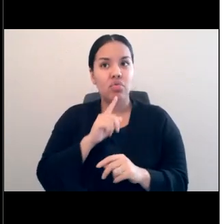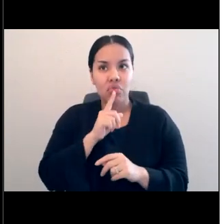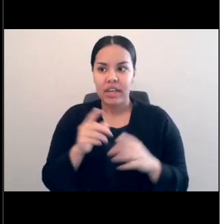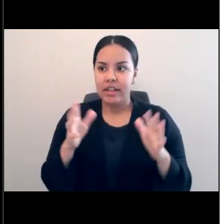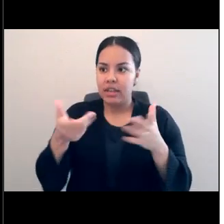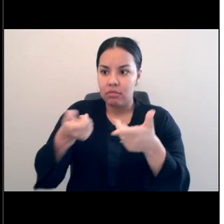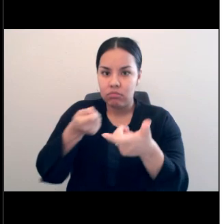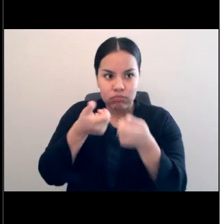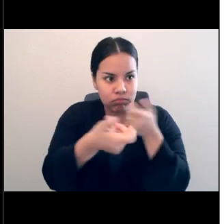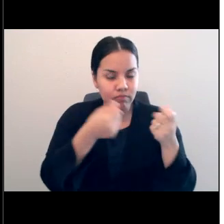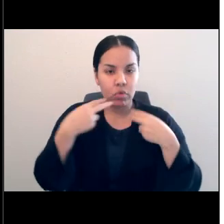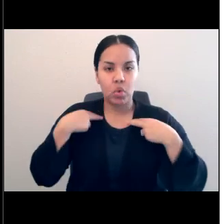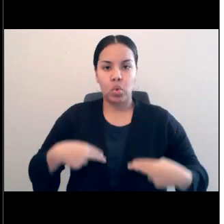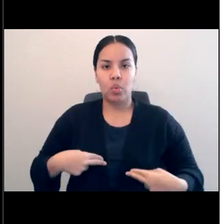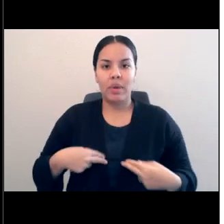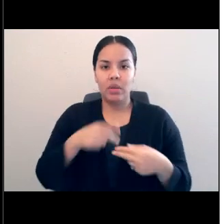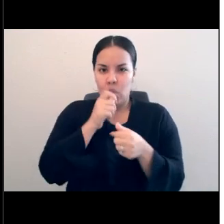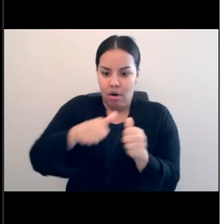research. And